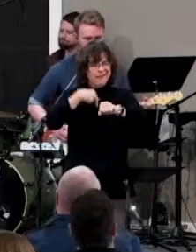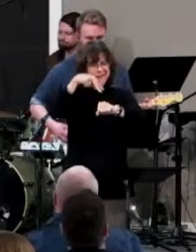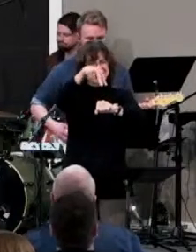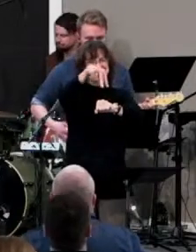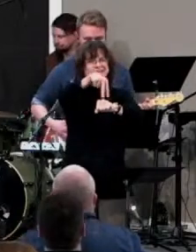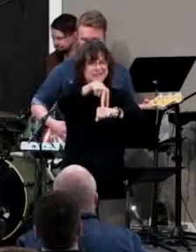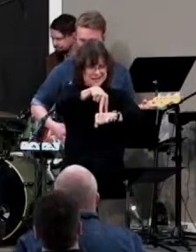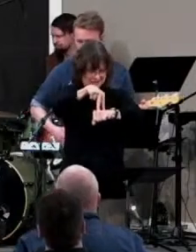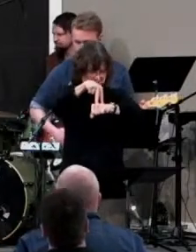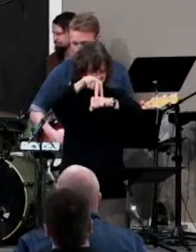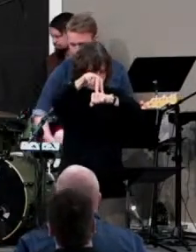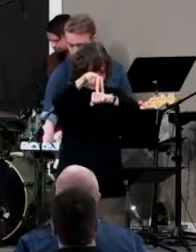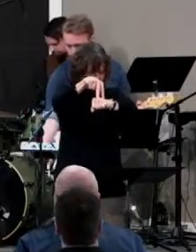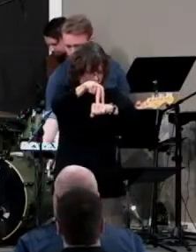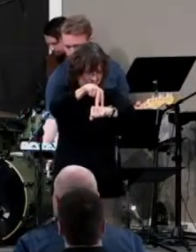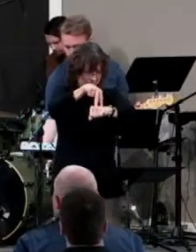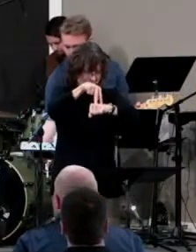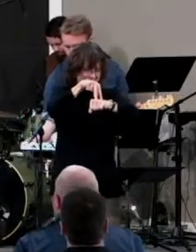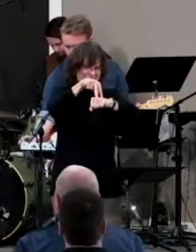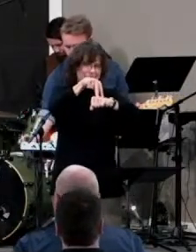rock I will stand.